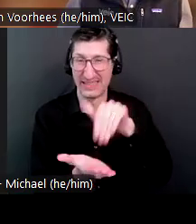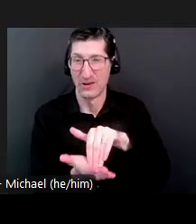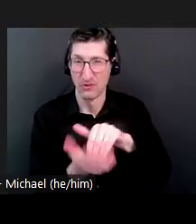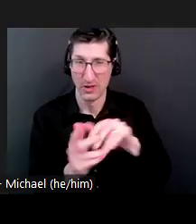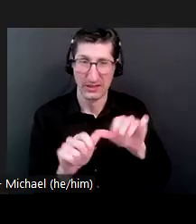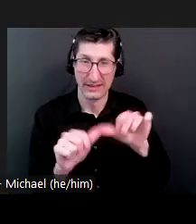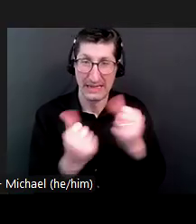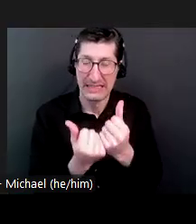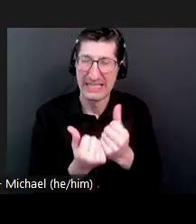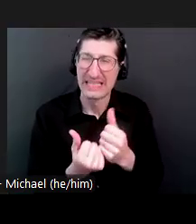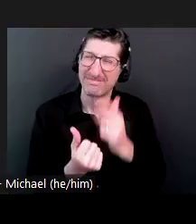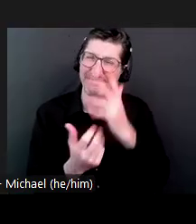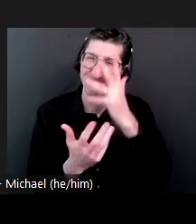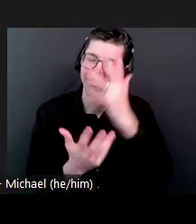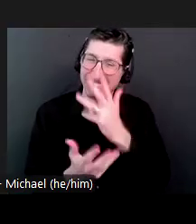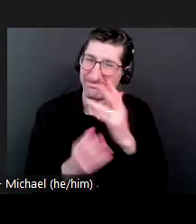the second.